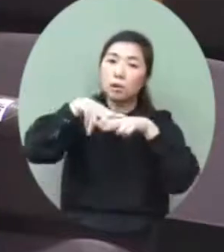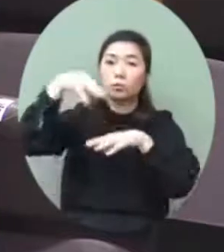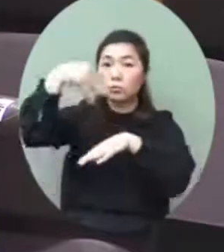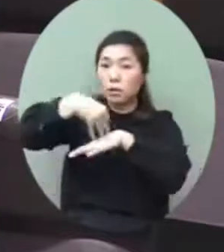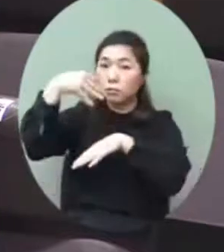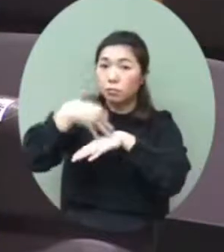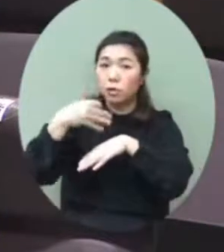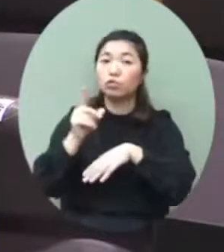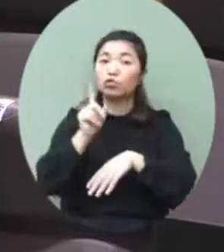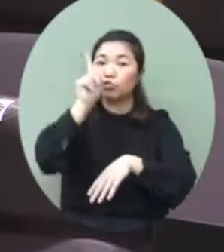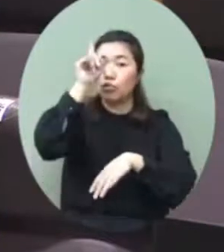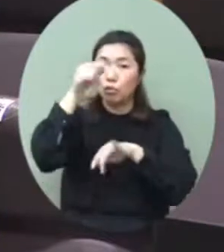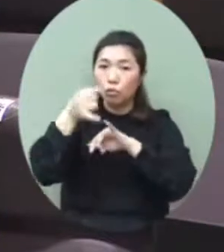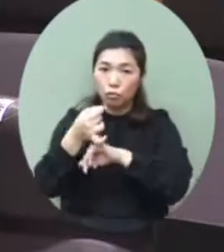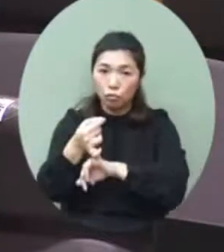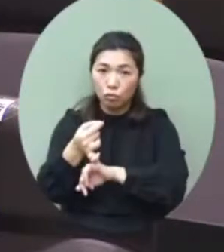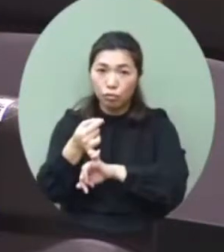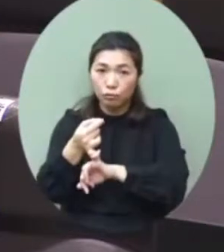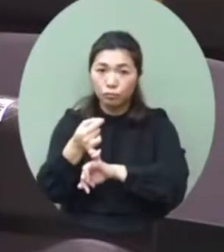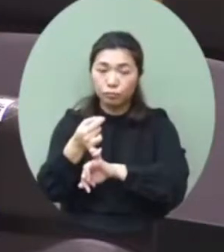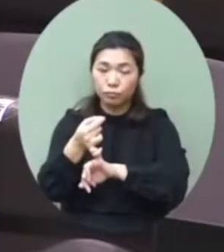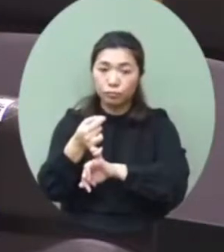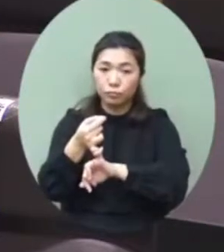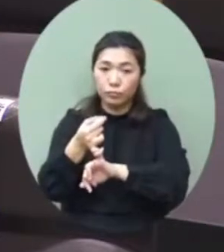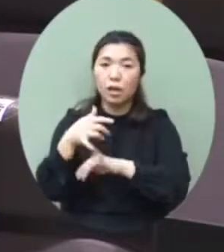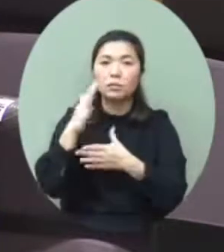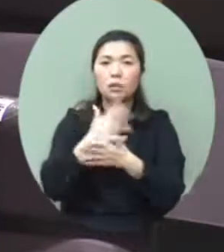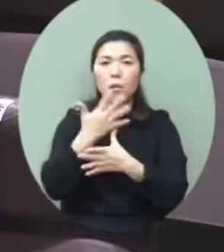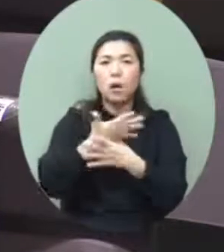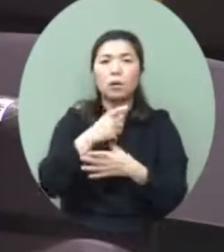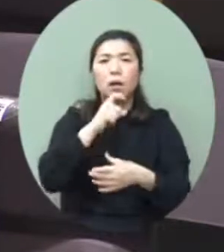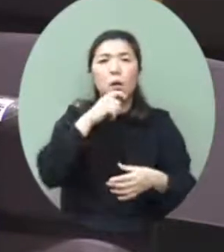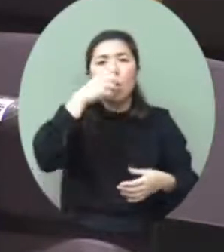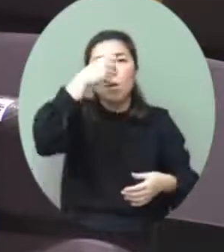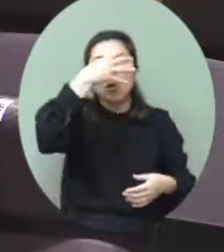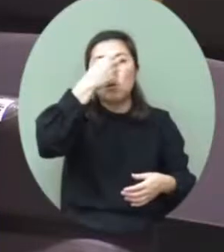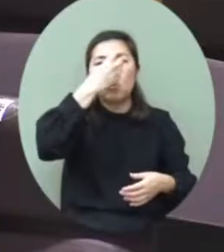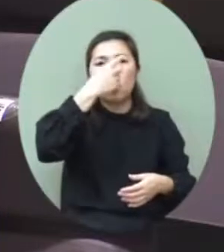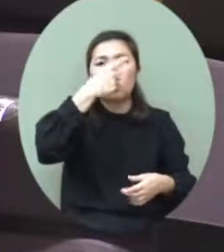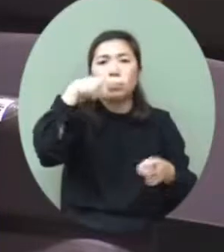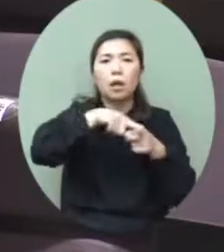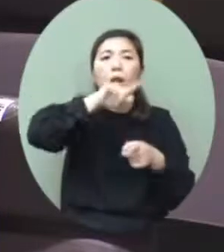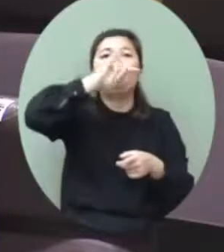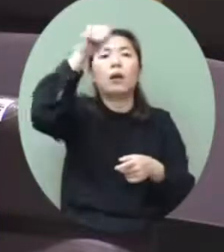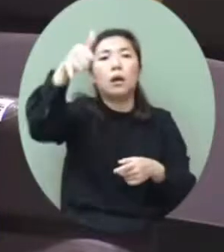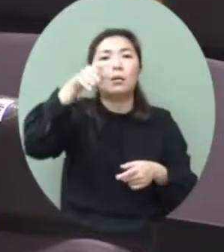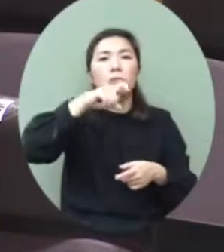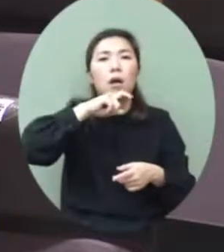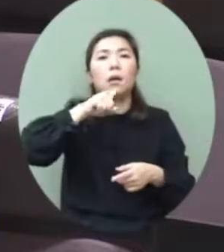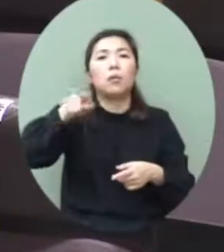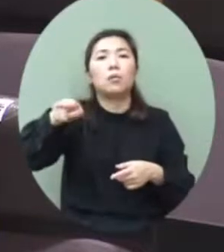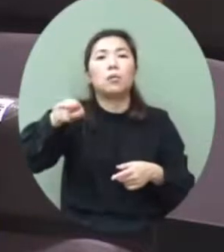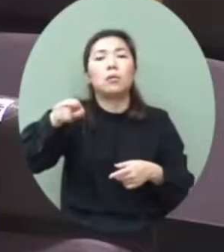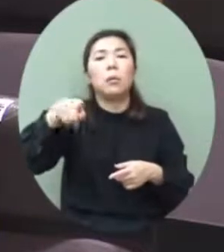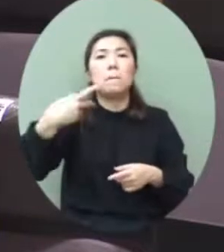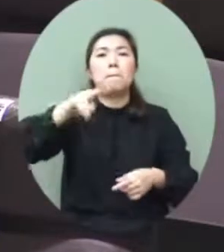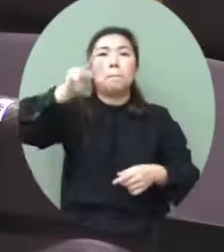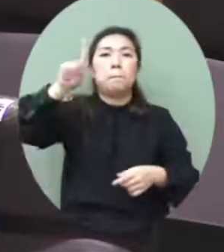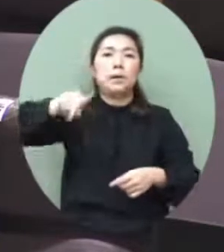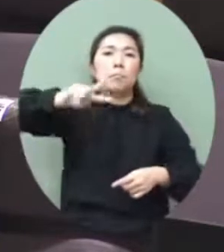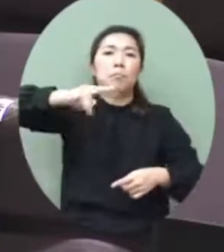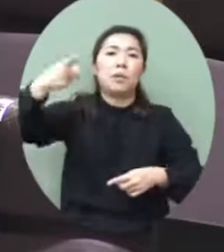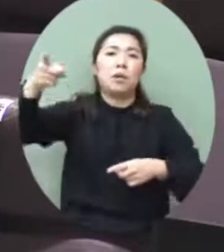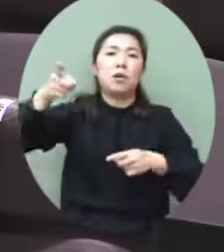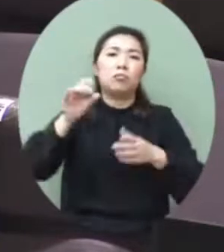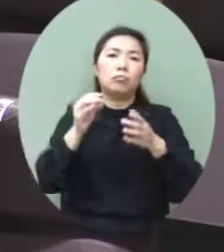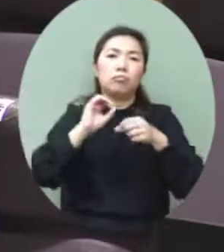like surge from import cases from Hong Kong. And whether Beijing has ever expressed concern or what